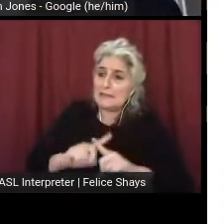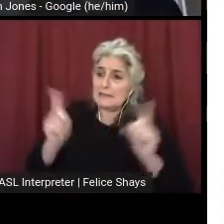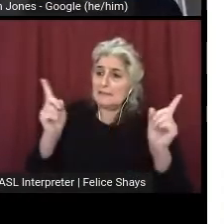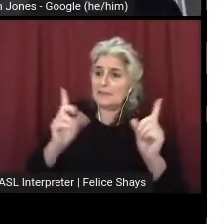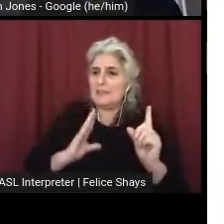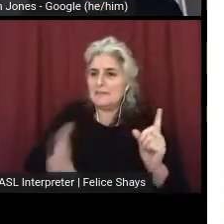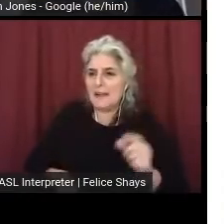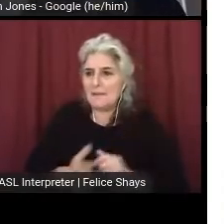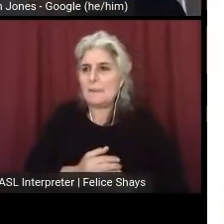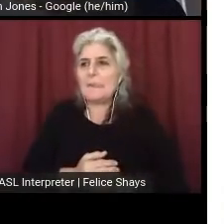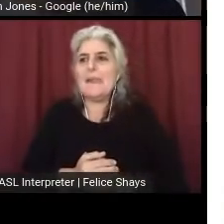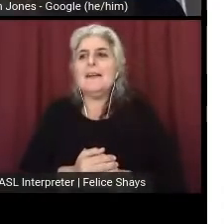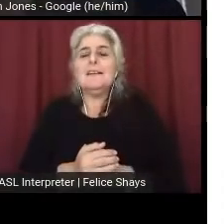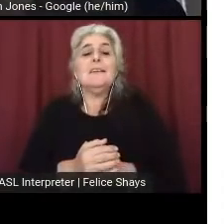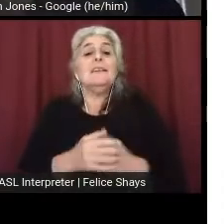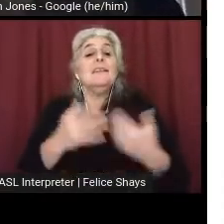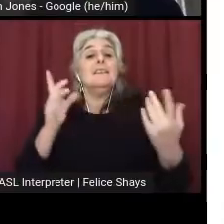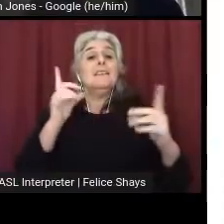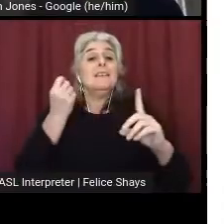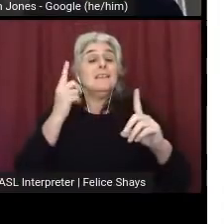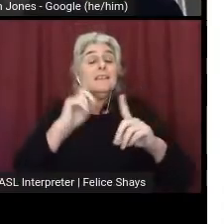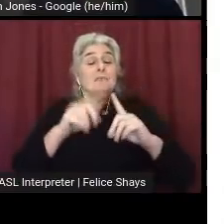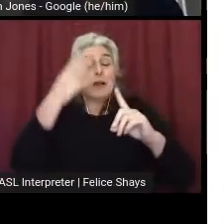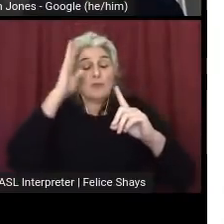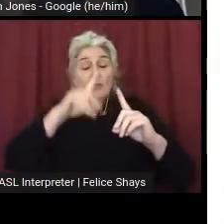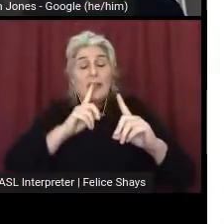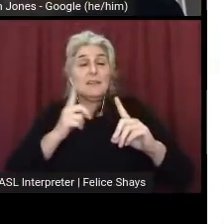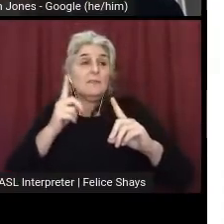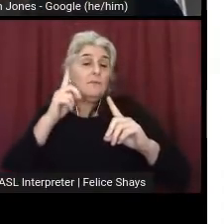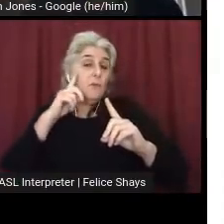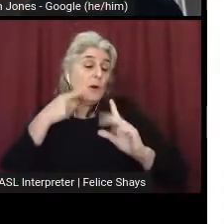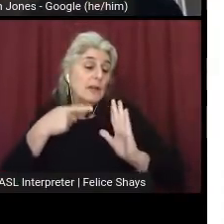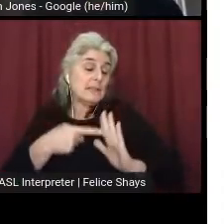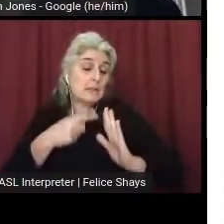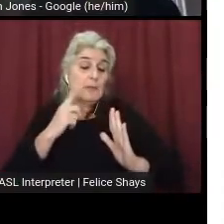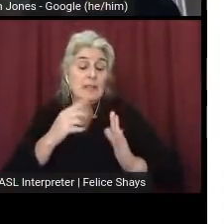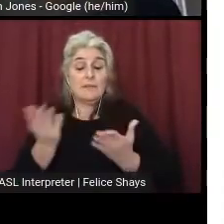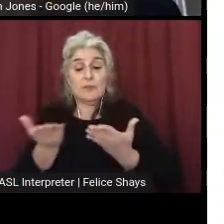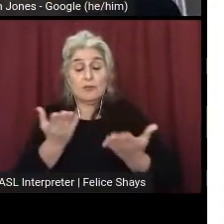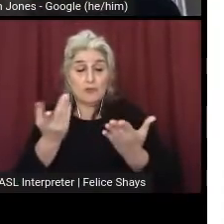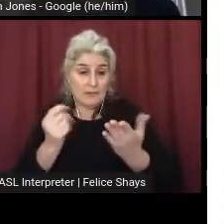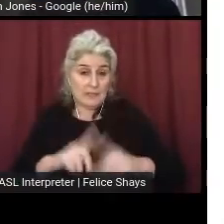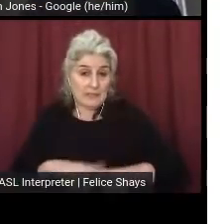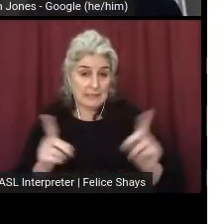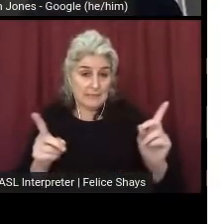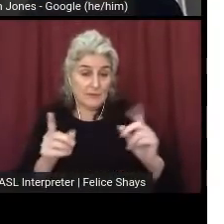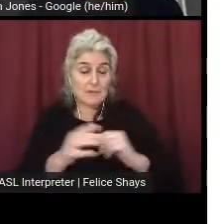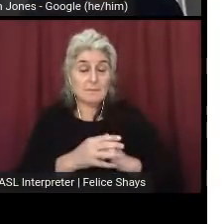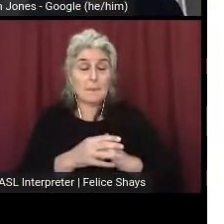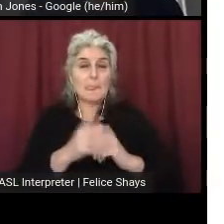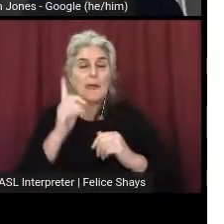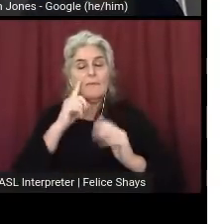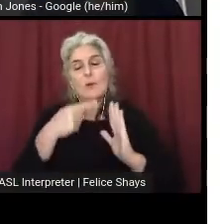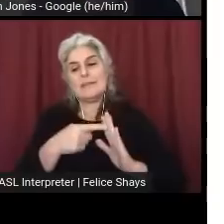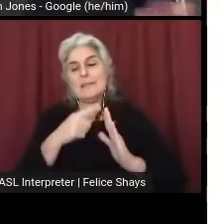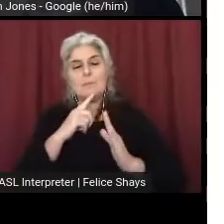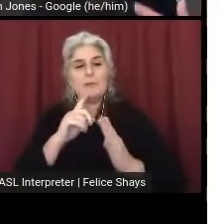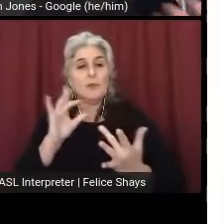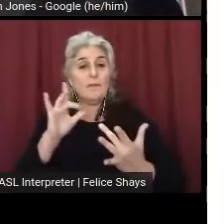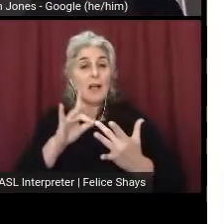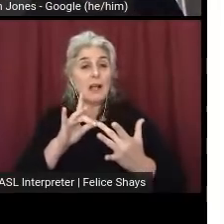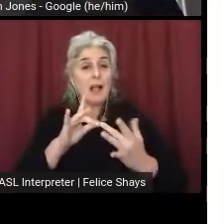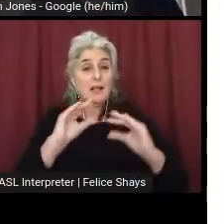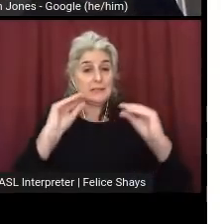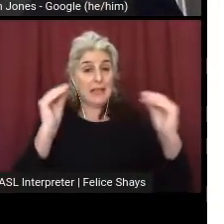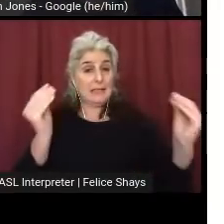you have a service proposition, contactless delivery, for example, or virtual meetings, virtual lectures, et cetera. Those kinds